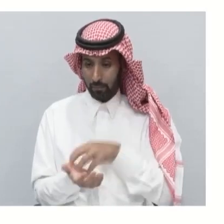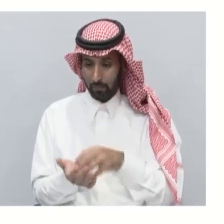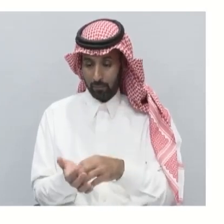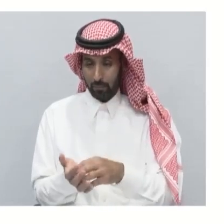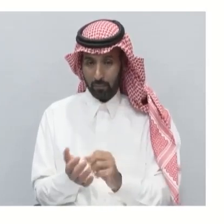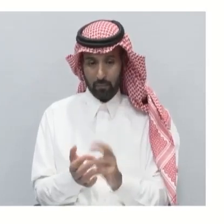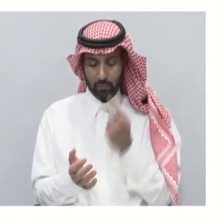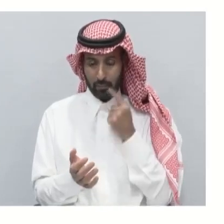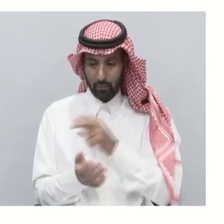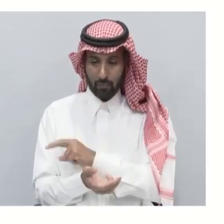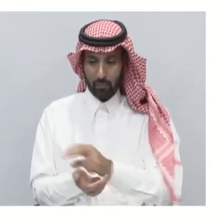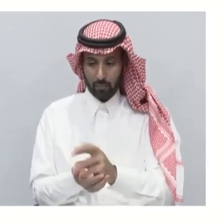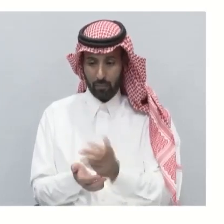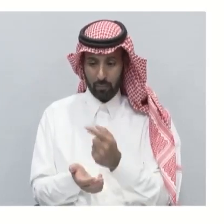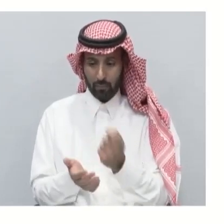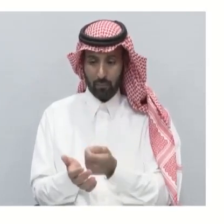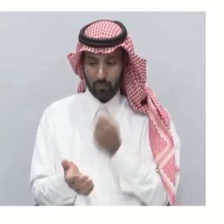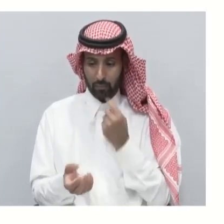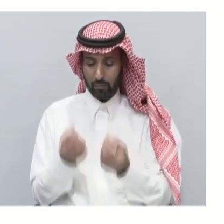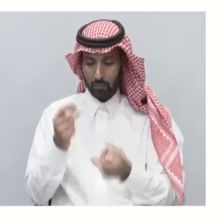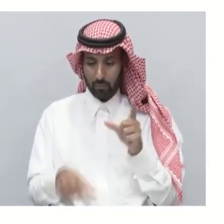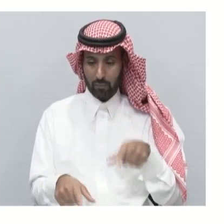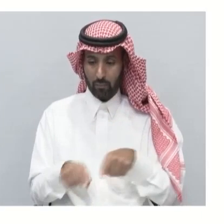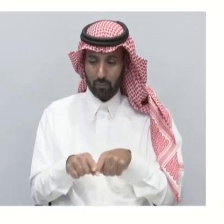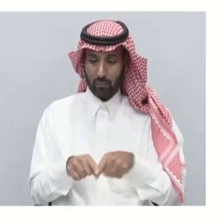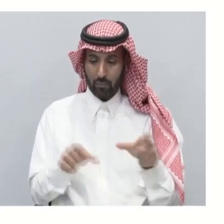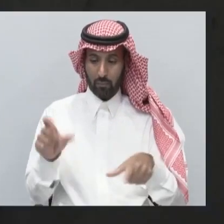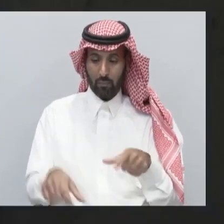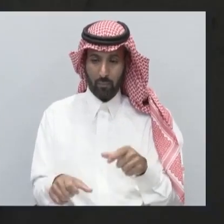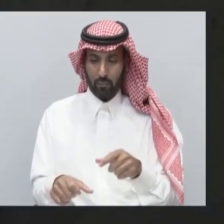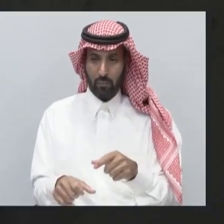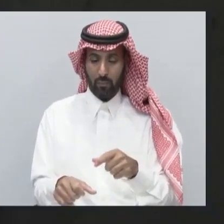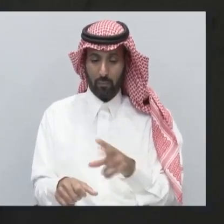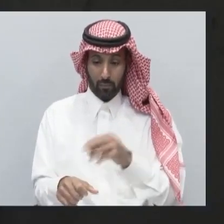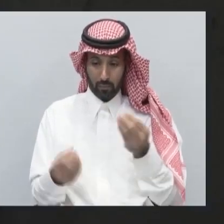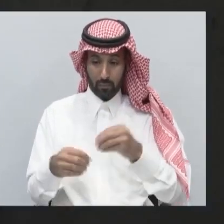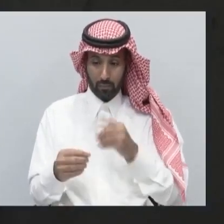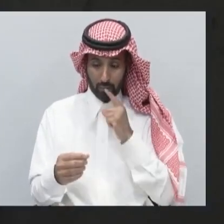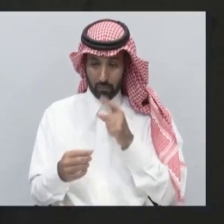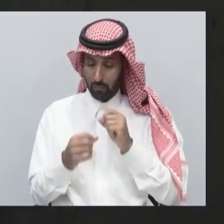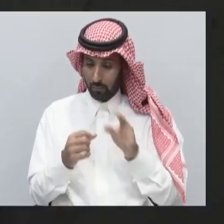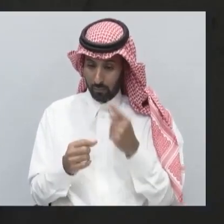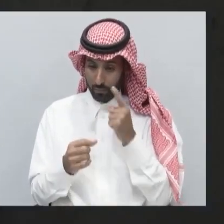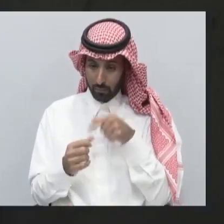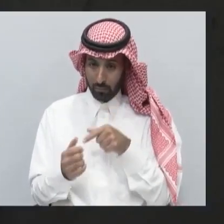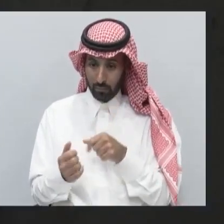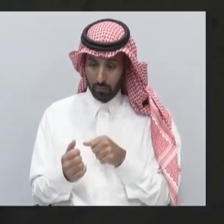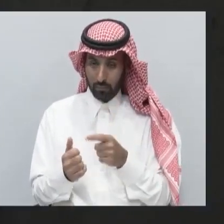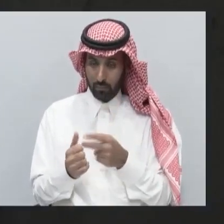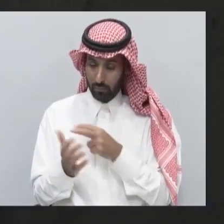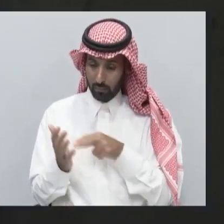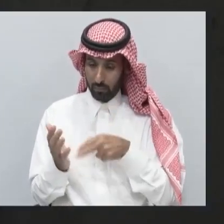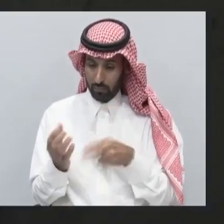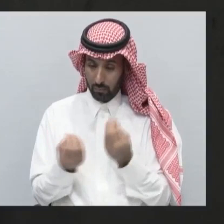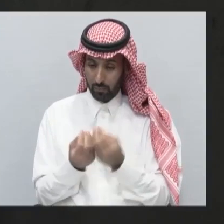one, which is an email that is written between two friends, and certain things are going to be corrected. Let's read it